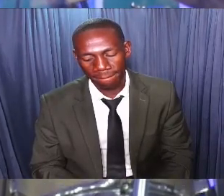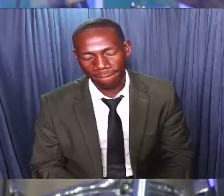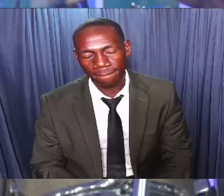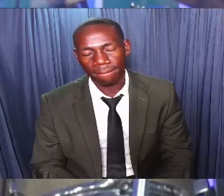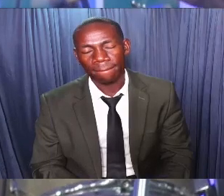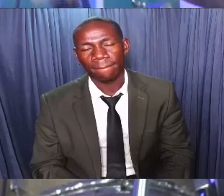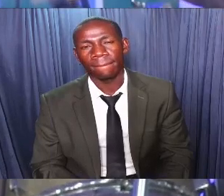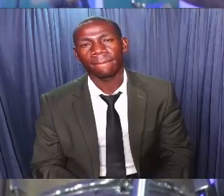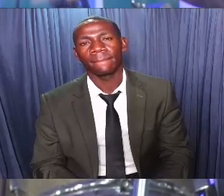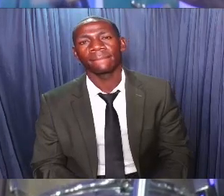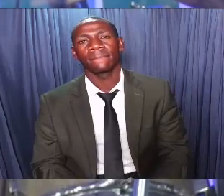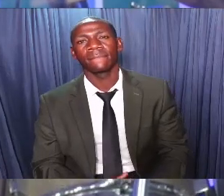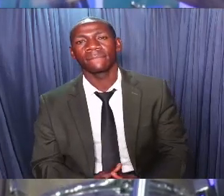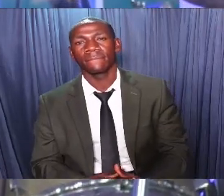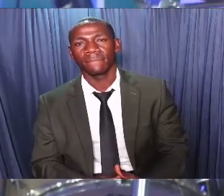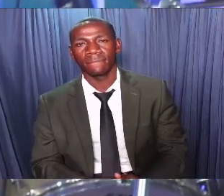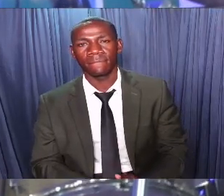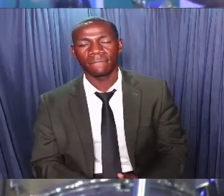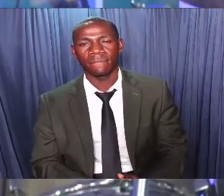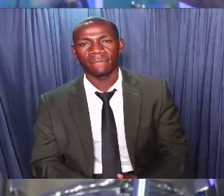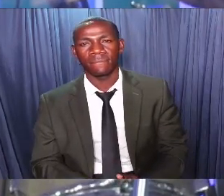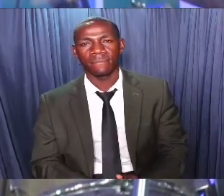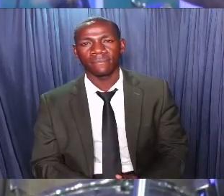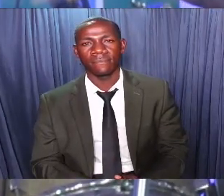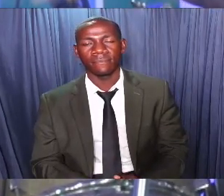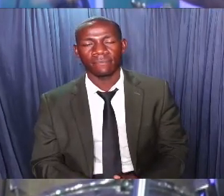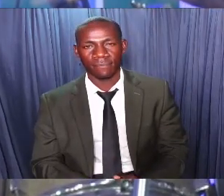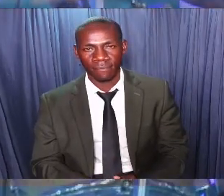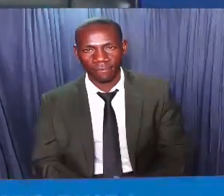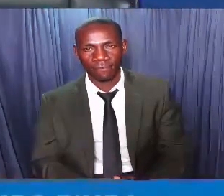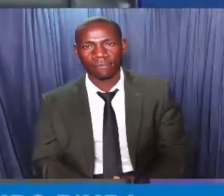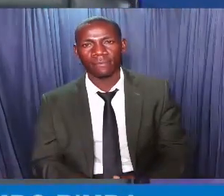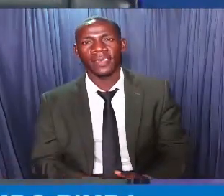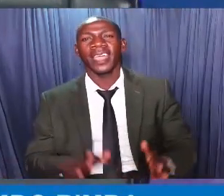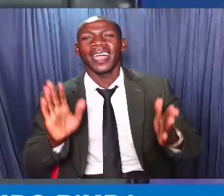to avoid fornication, let every man have his own wife.